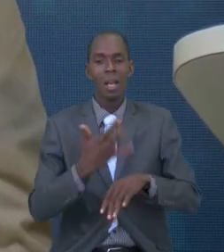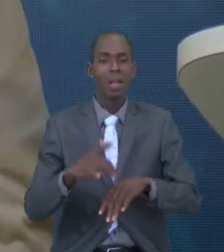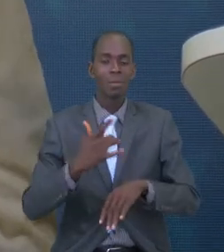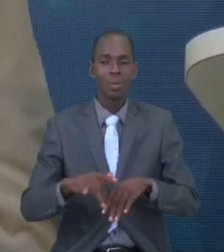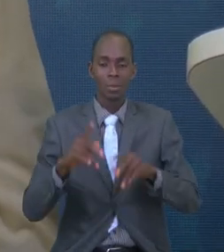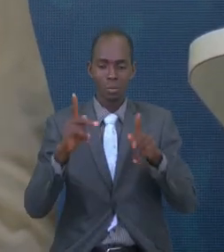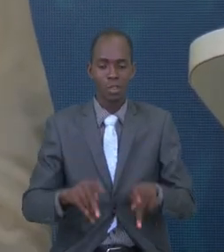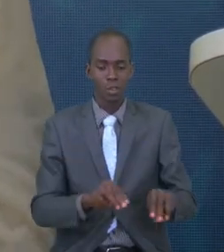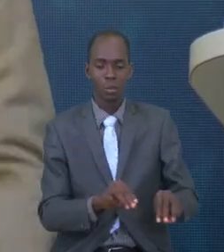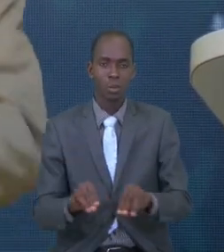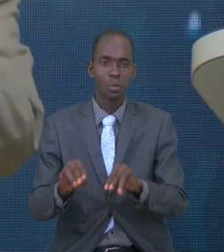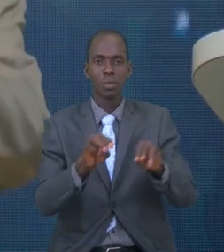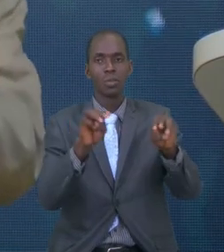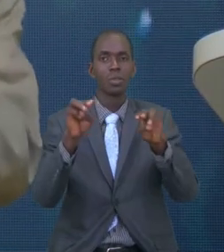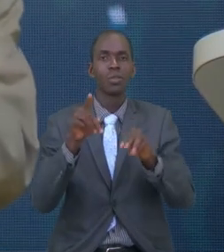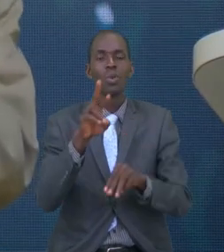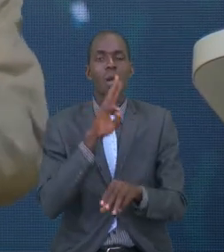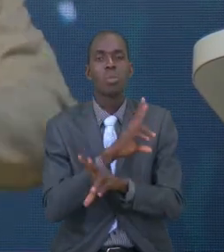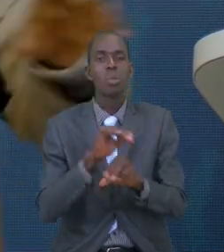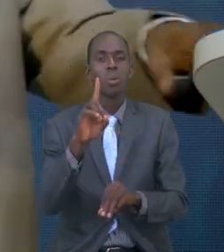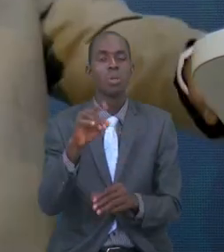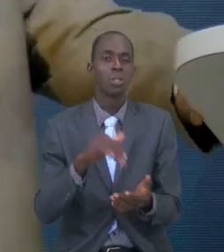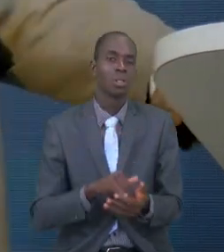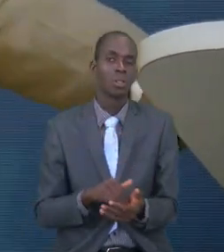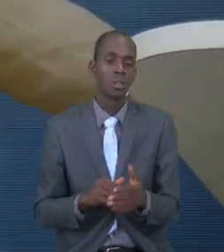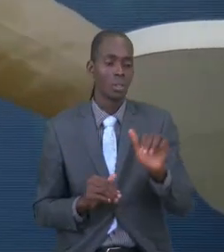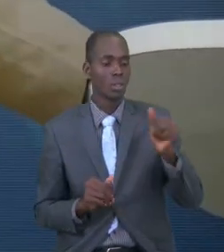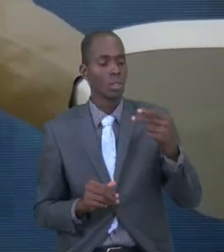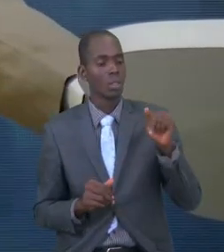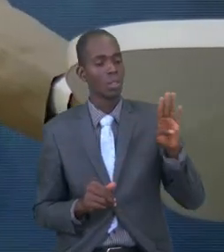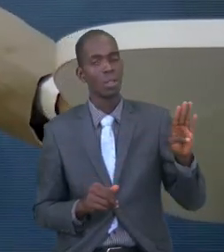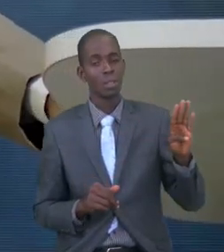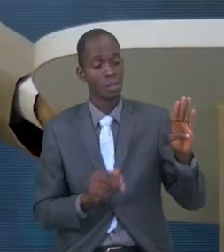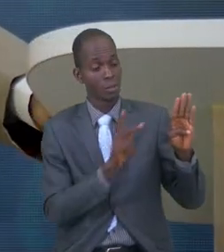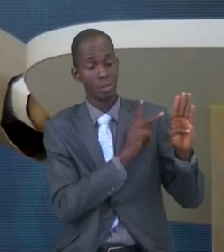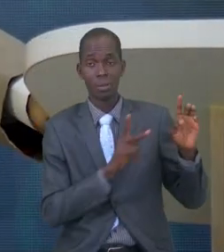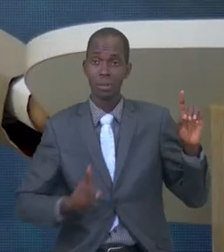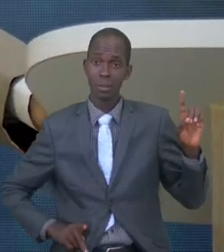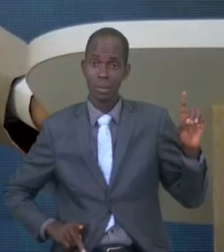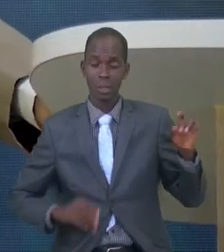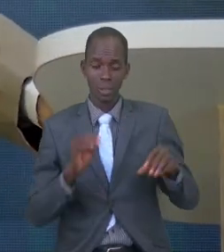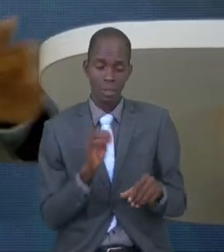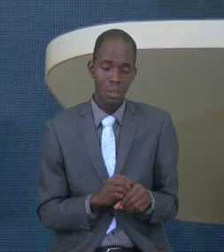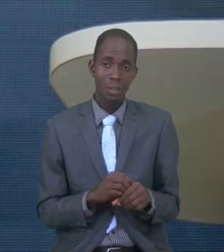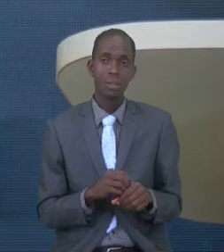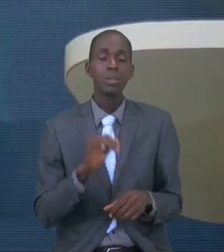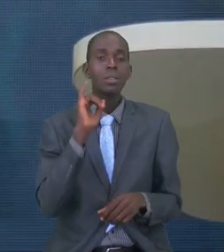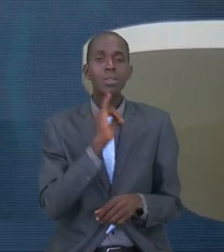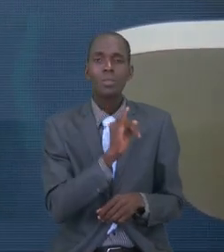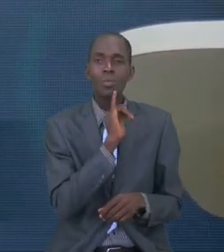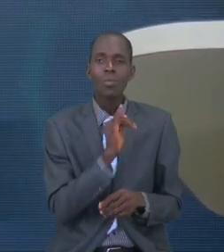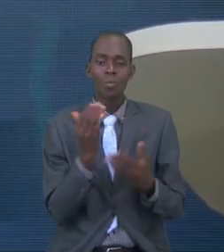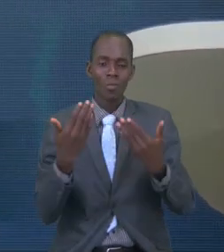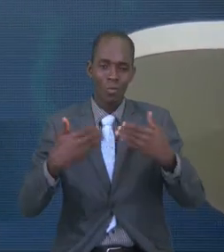about. You're nobody. Ahab, king in Israel, he